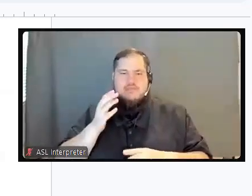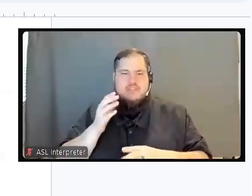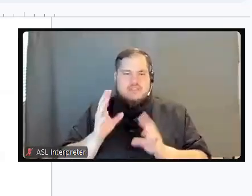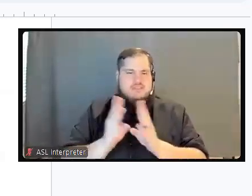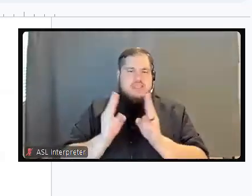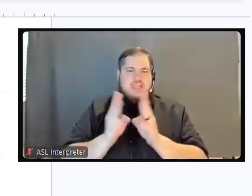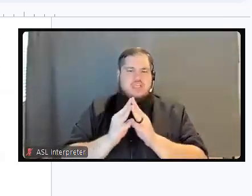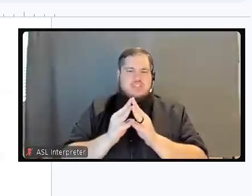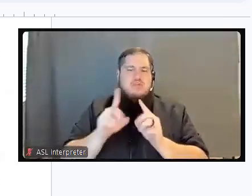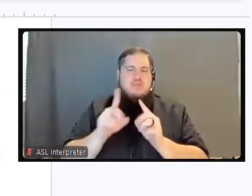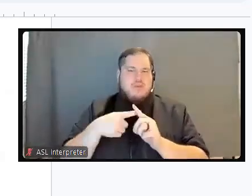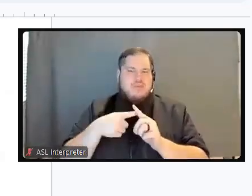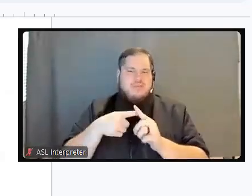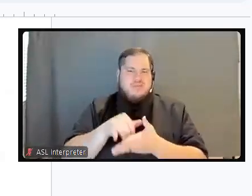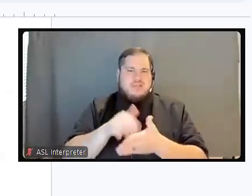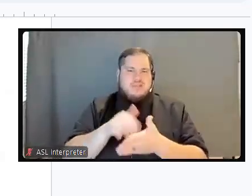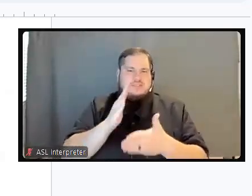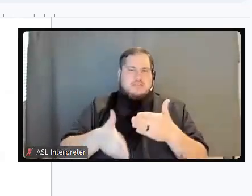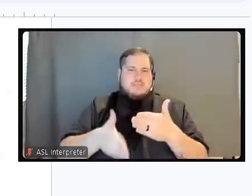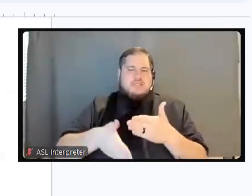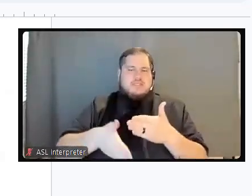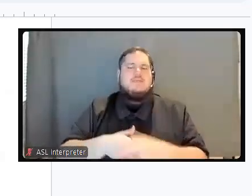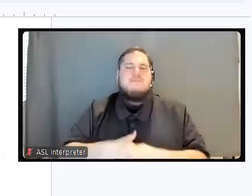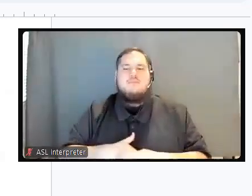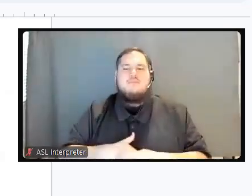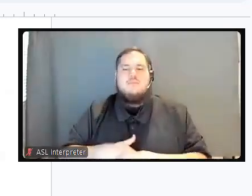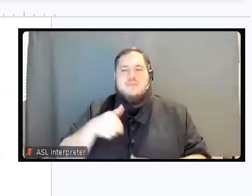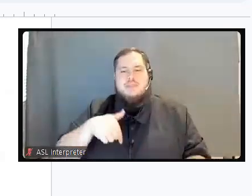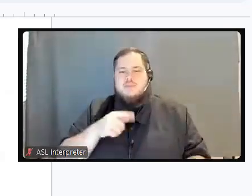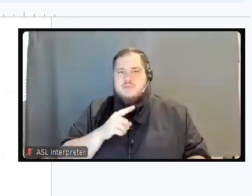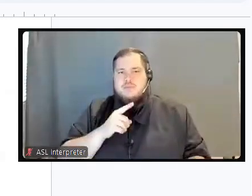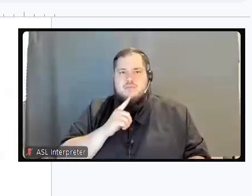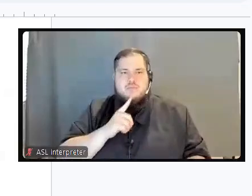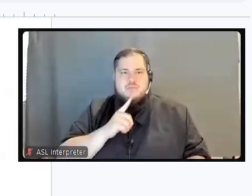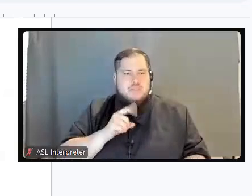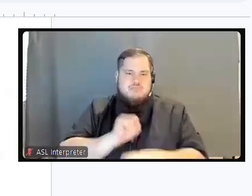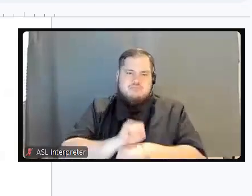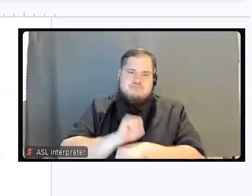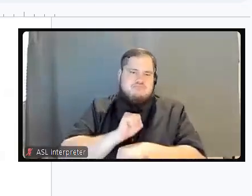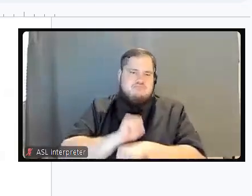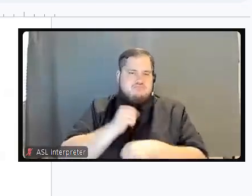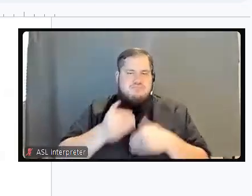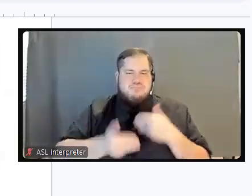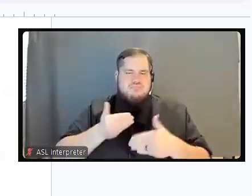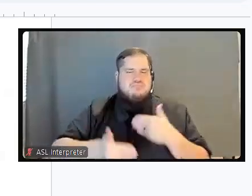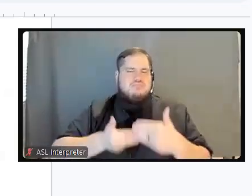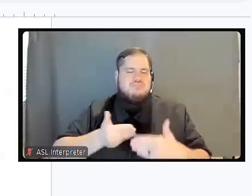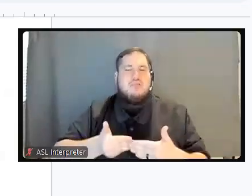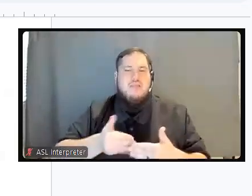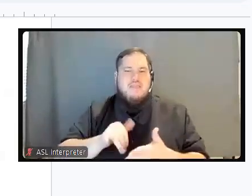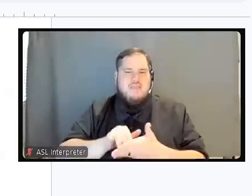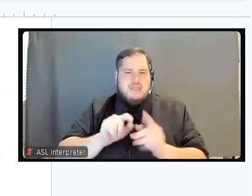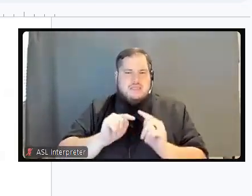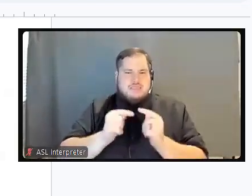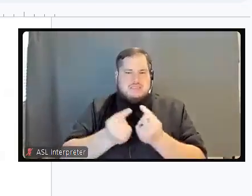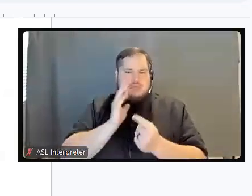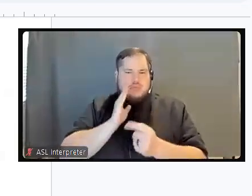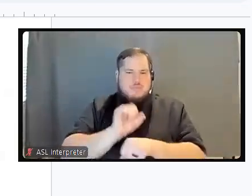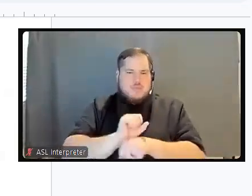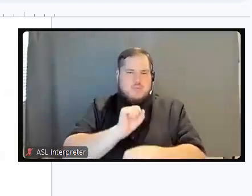that is complete. And so this is we are working very quickly on this. That team's going to start